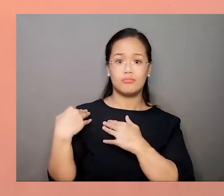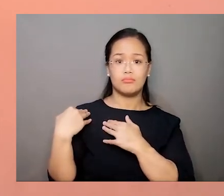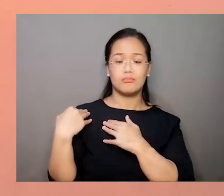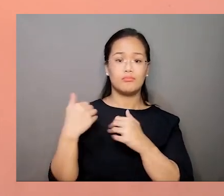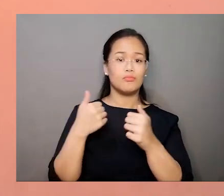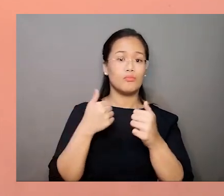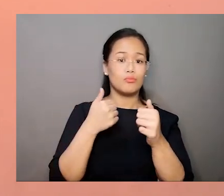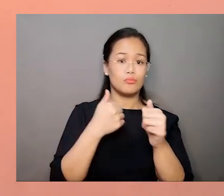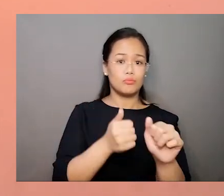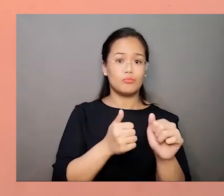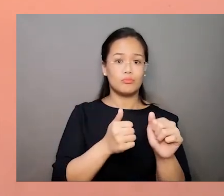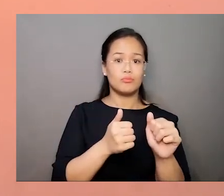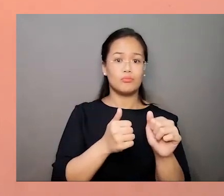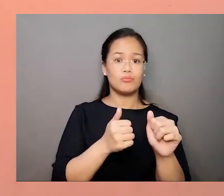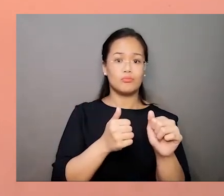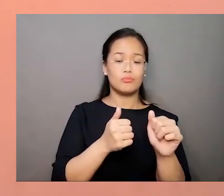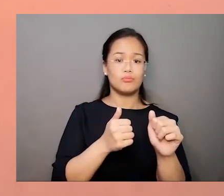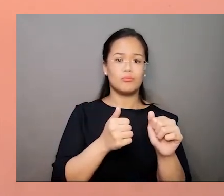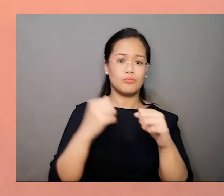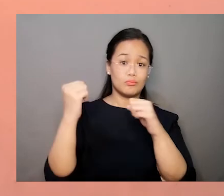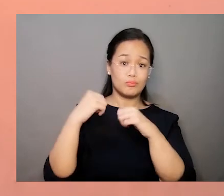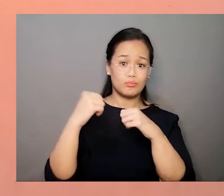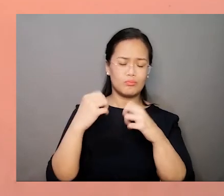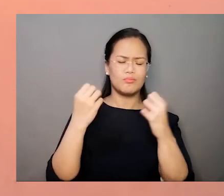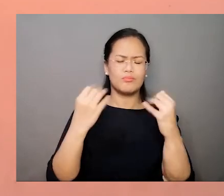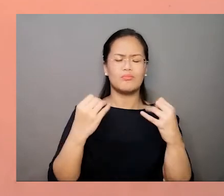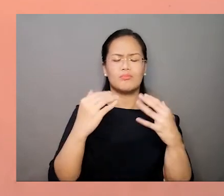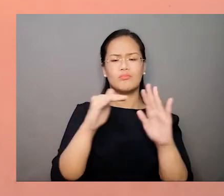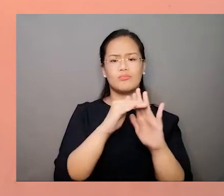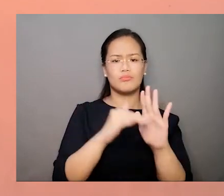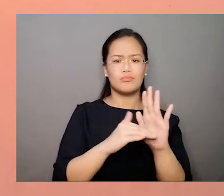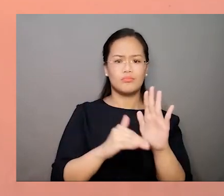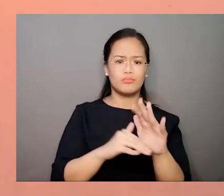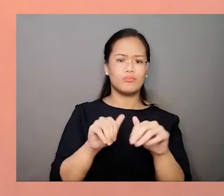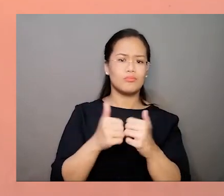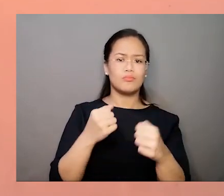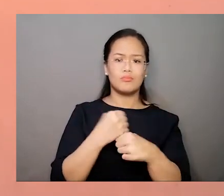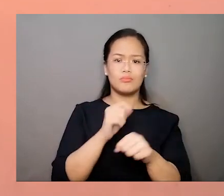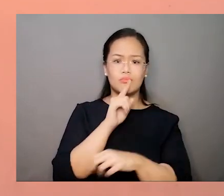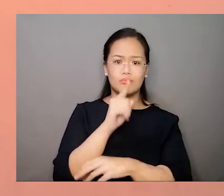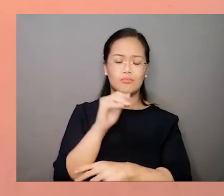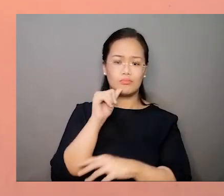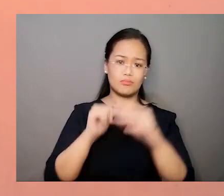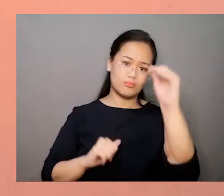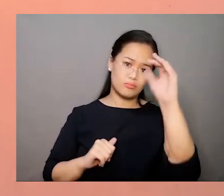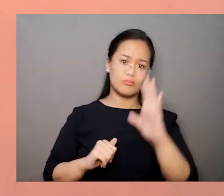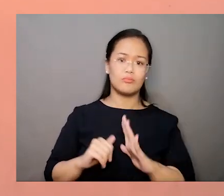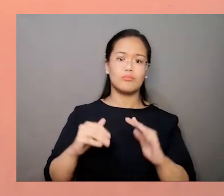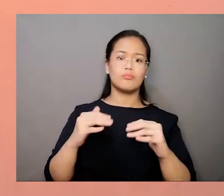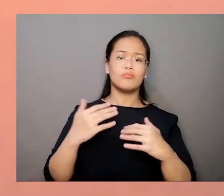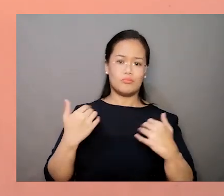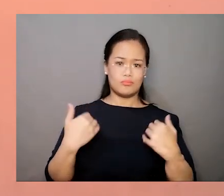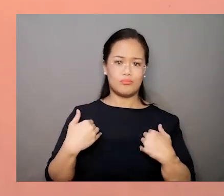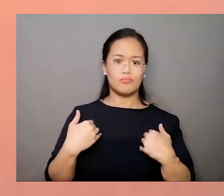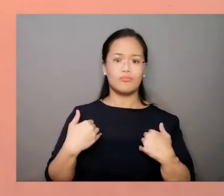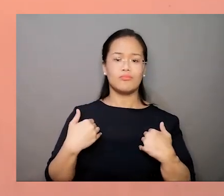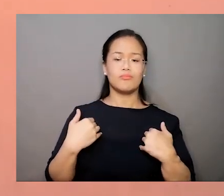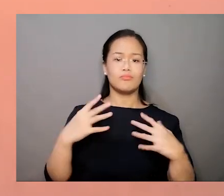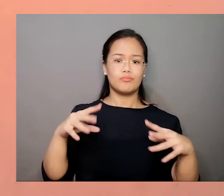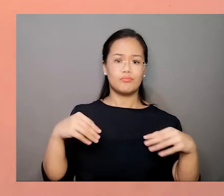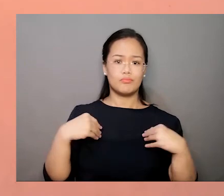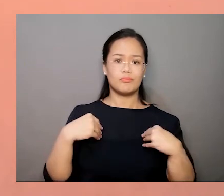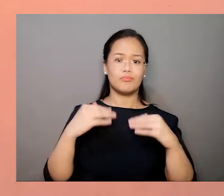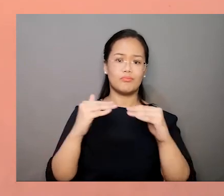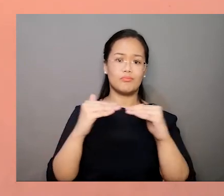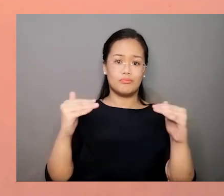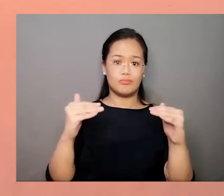requires that states parties take a wide variety of steps to ensure that women and men enjoy equal rights de